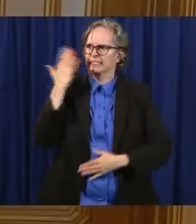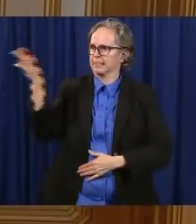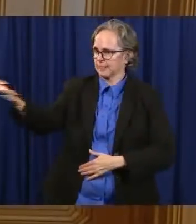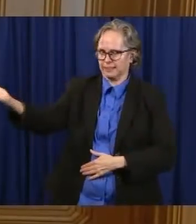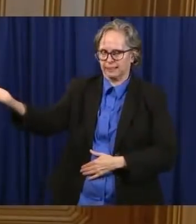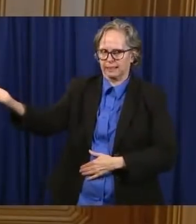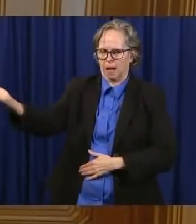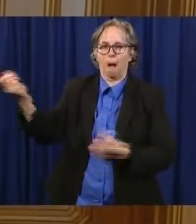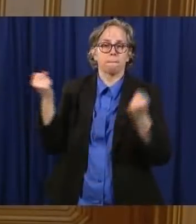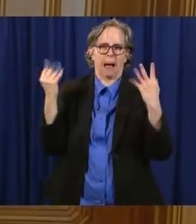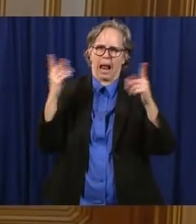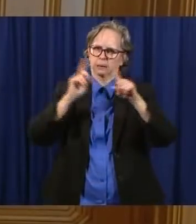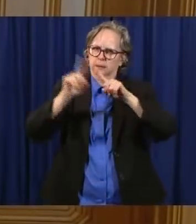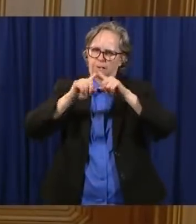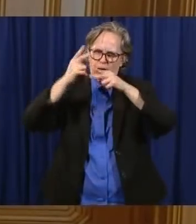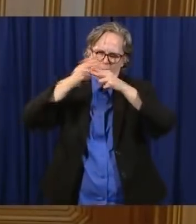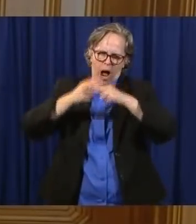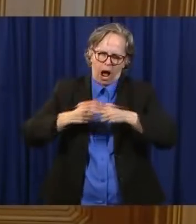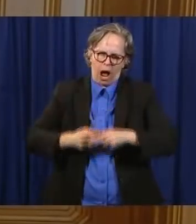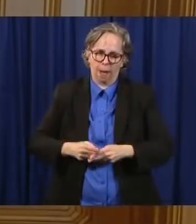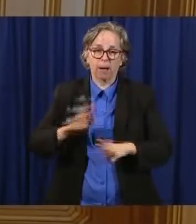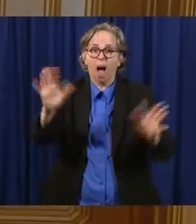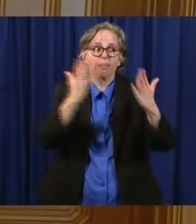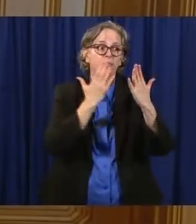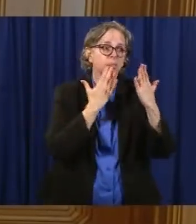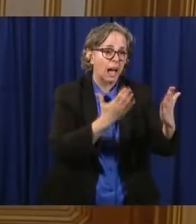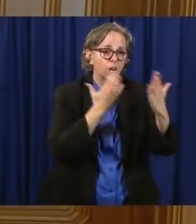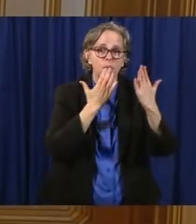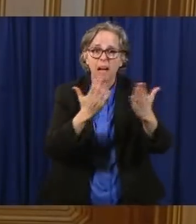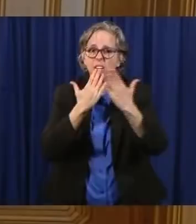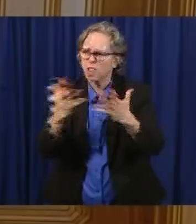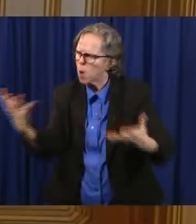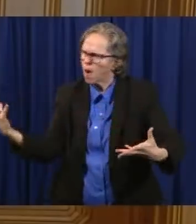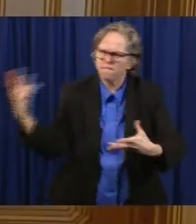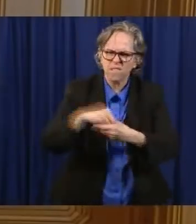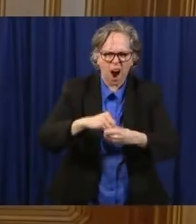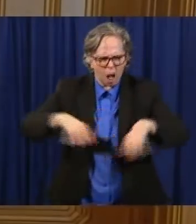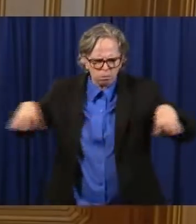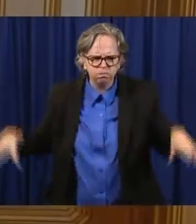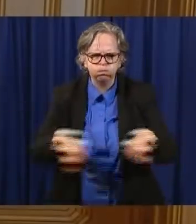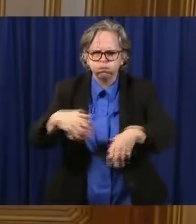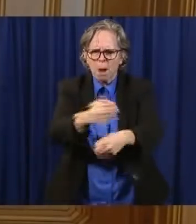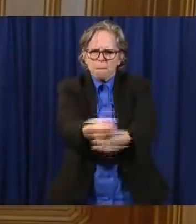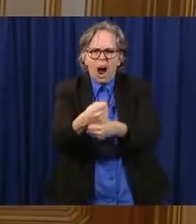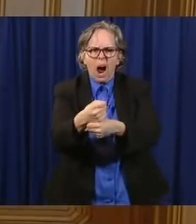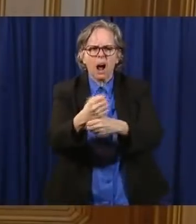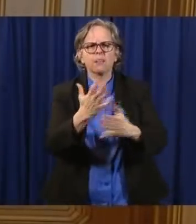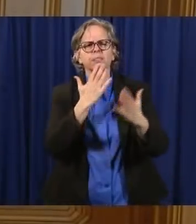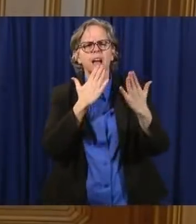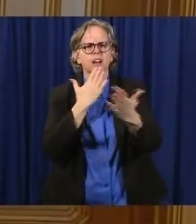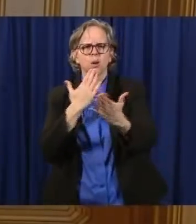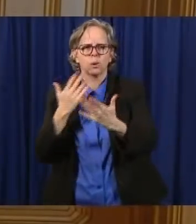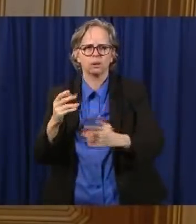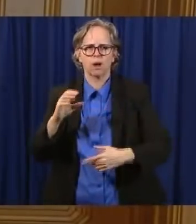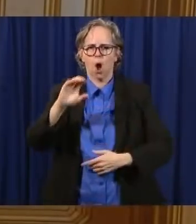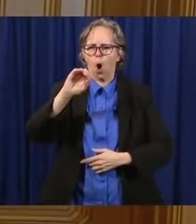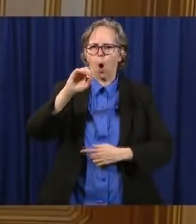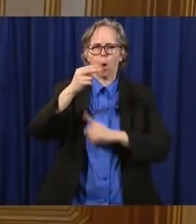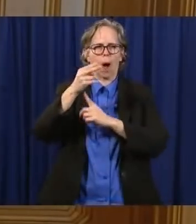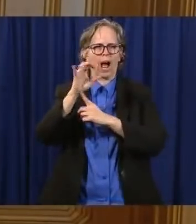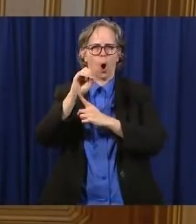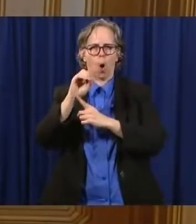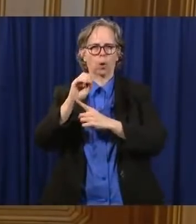So we want to thank all of them very, very much for their great work. Ohio's innovative spirit is shining